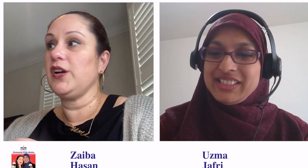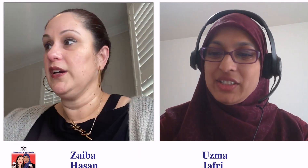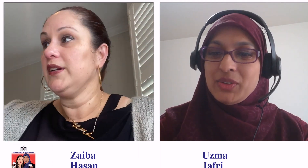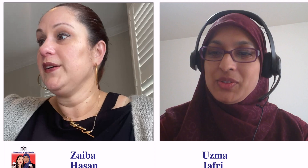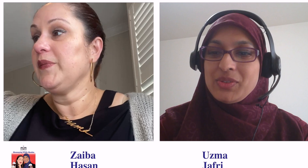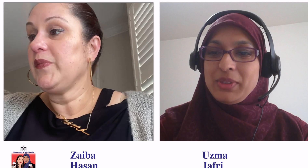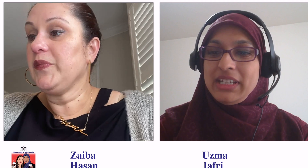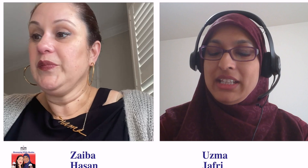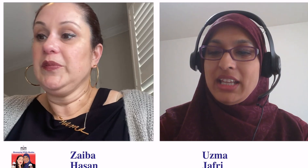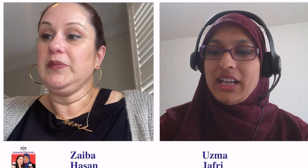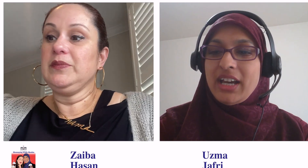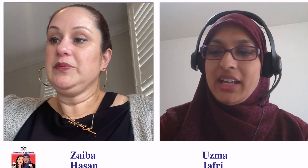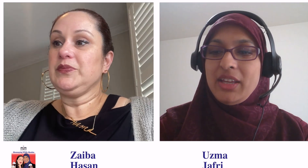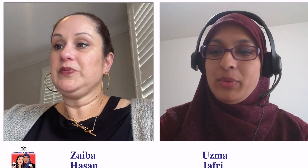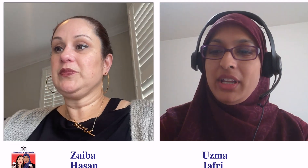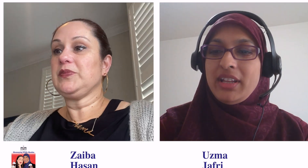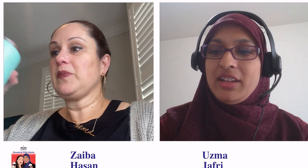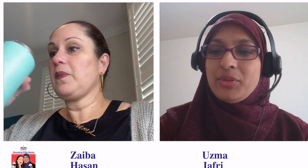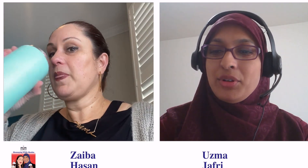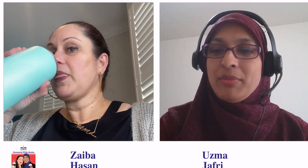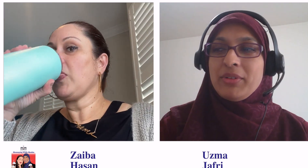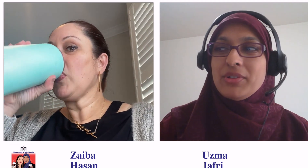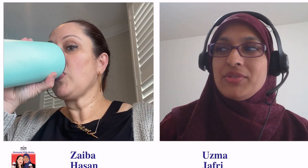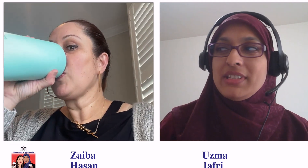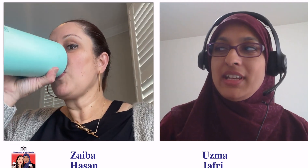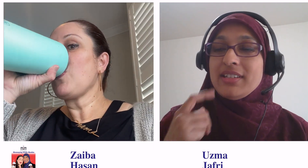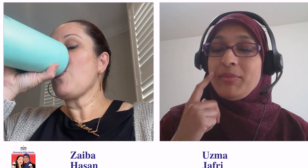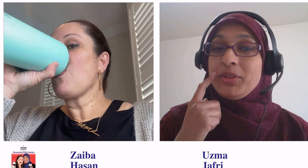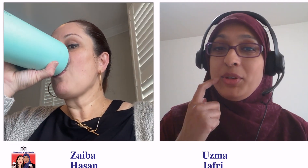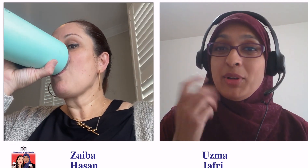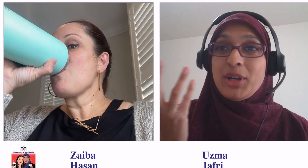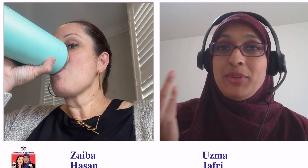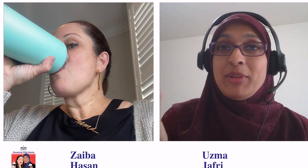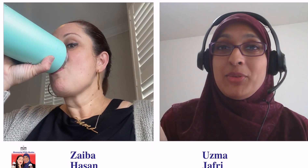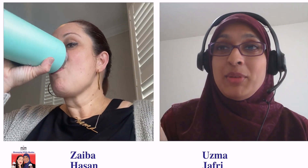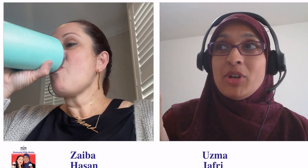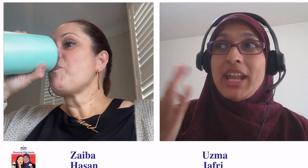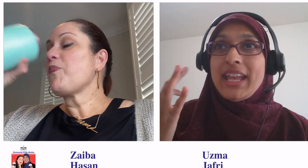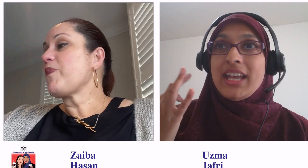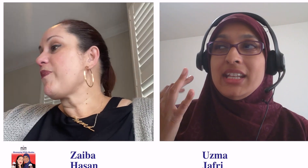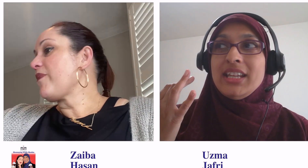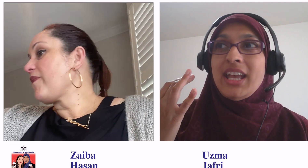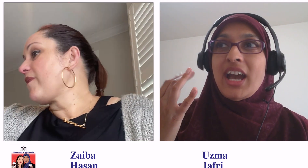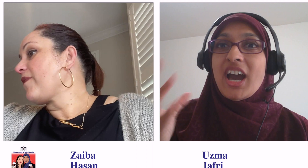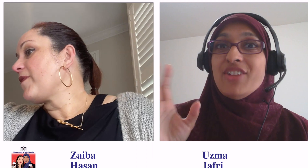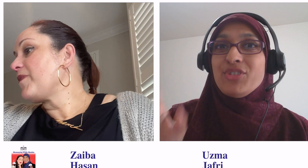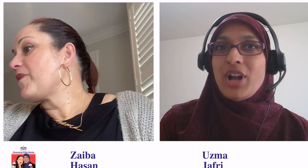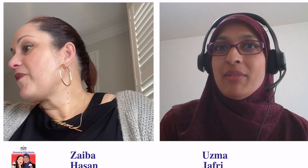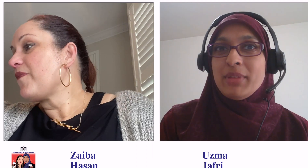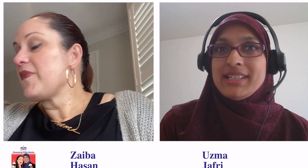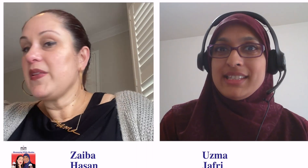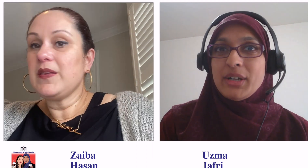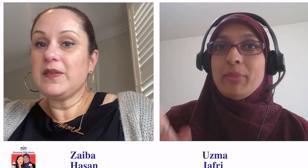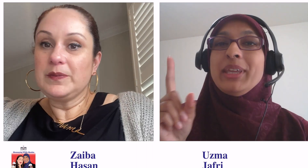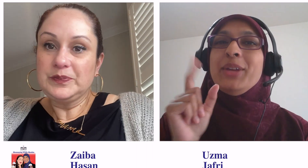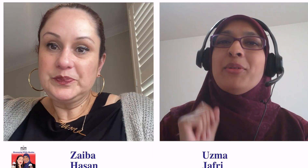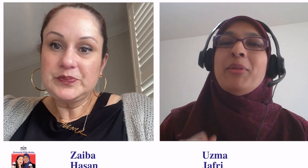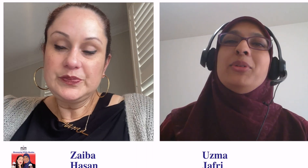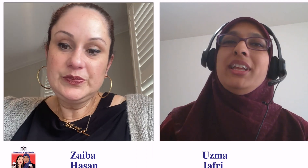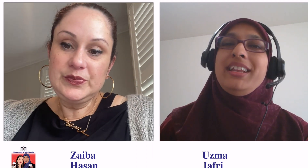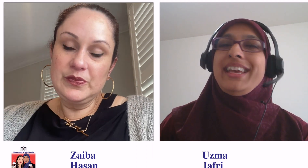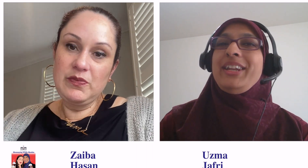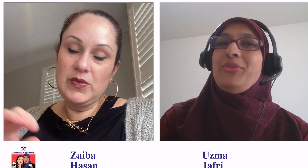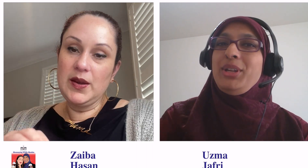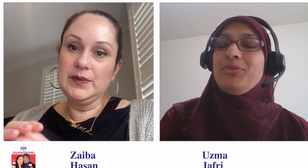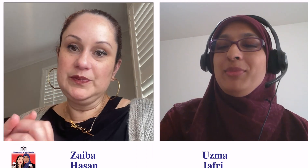gesture. So sweet. Like, I went ahead and I ordered my groceries ahead of time, including my coffee and my creamer, and I forgot my syrup, he